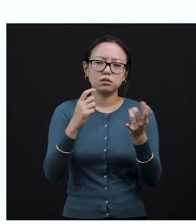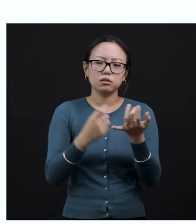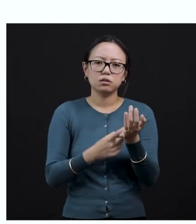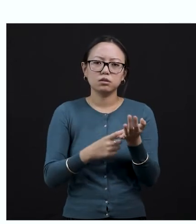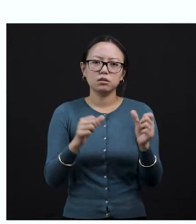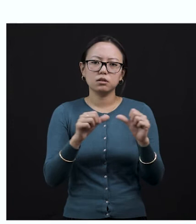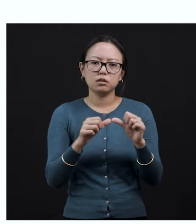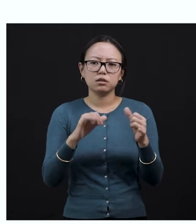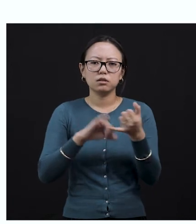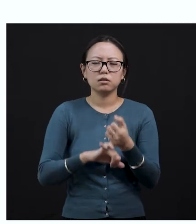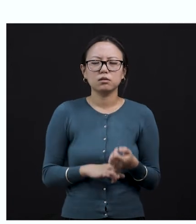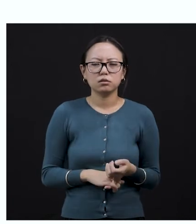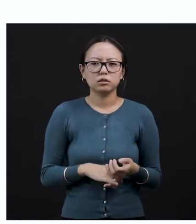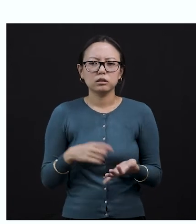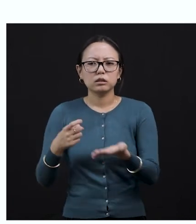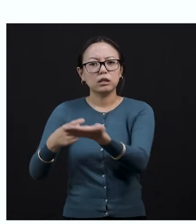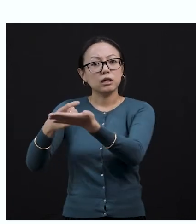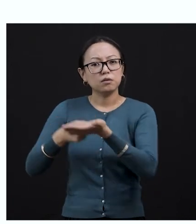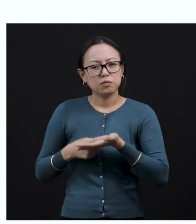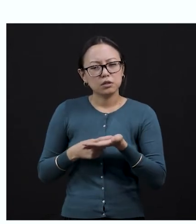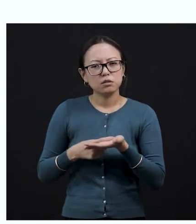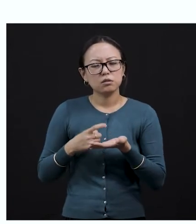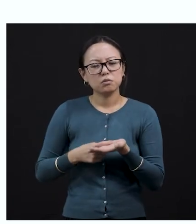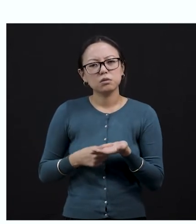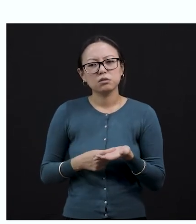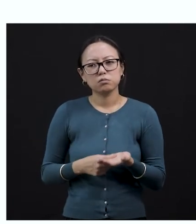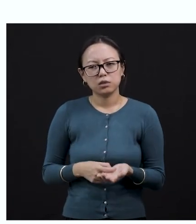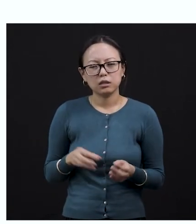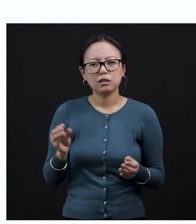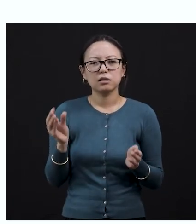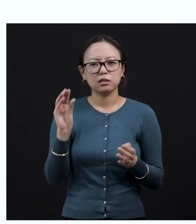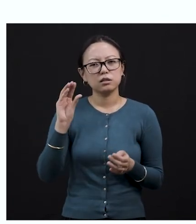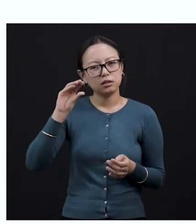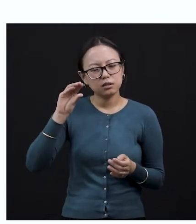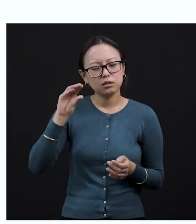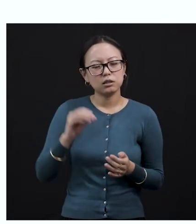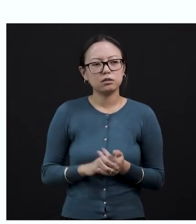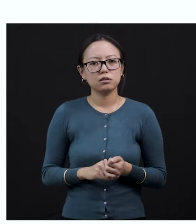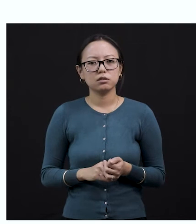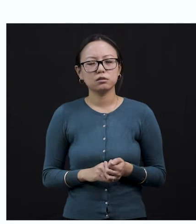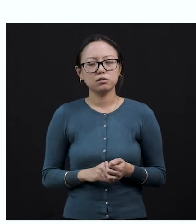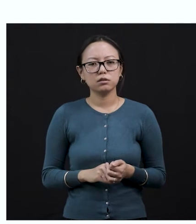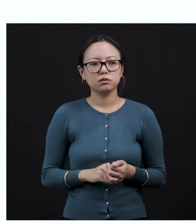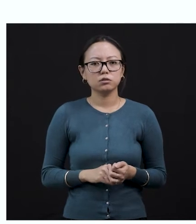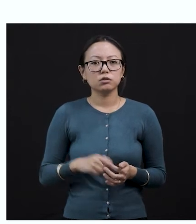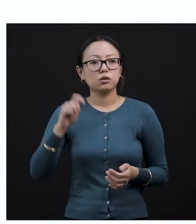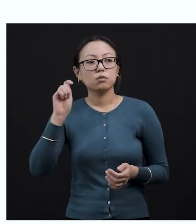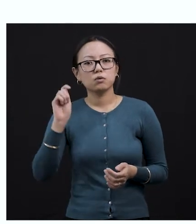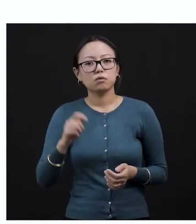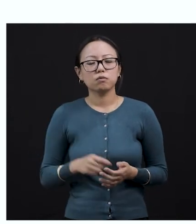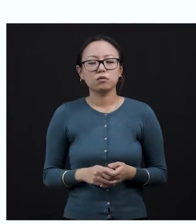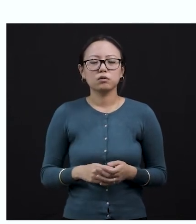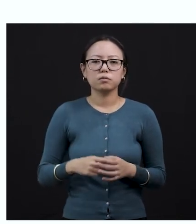but they did not receive as greater respect as the Brahmanas and the Kshatriyas.